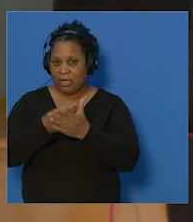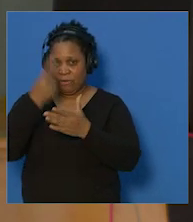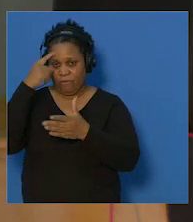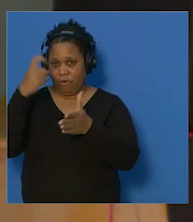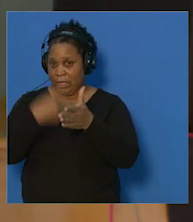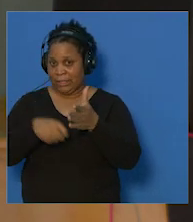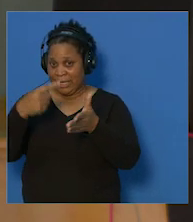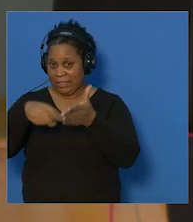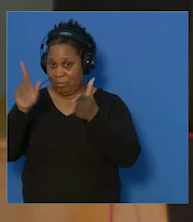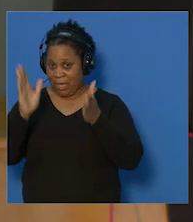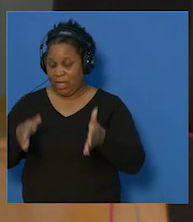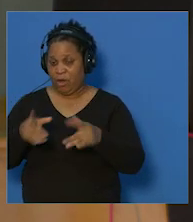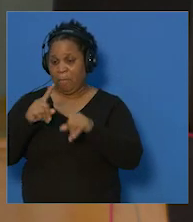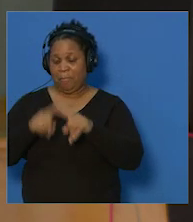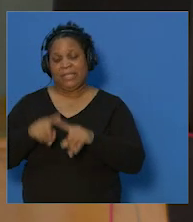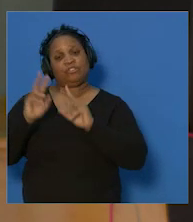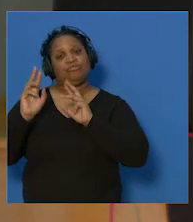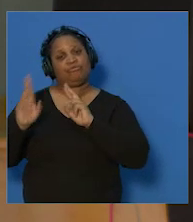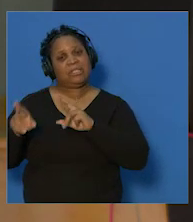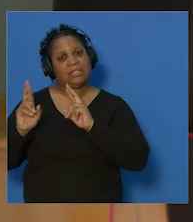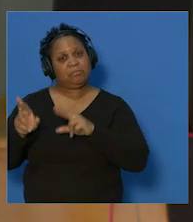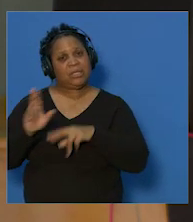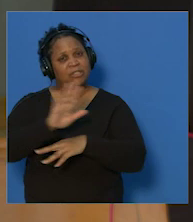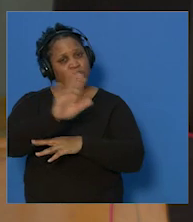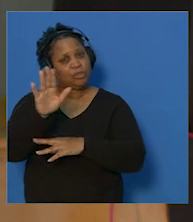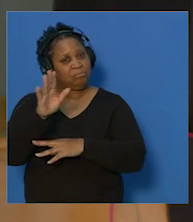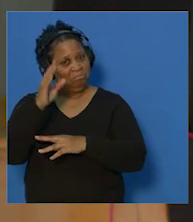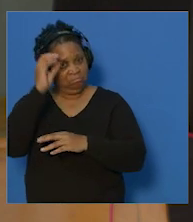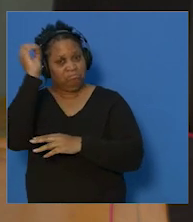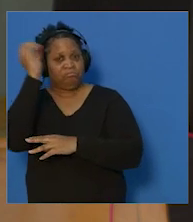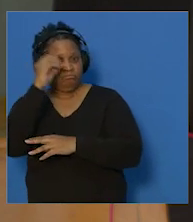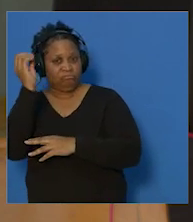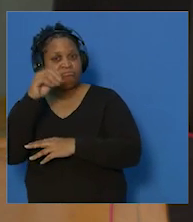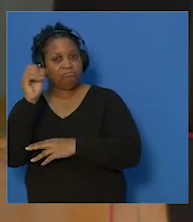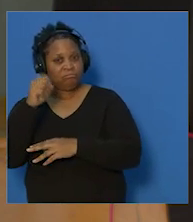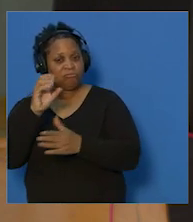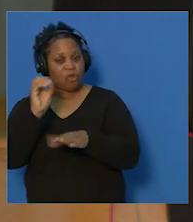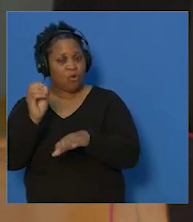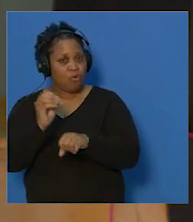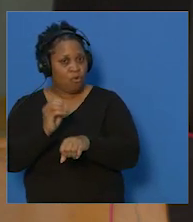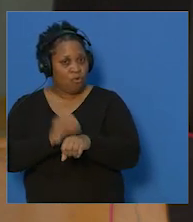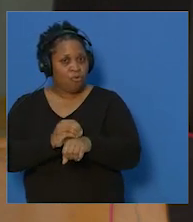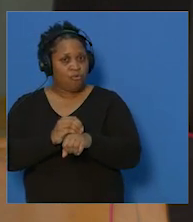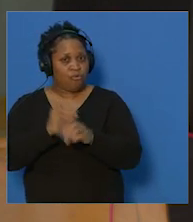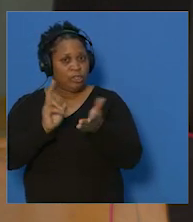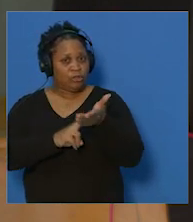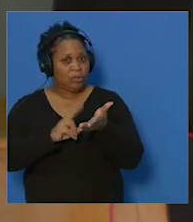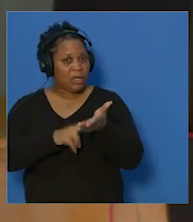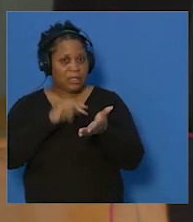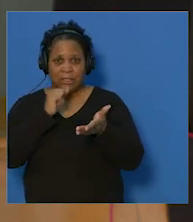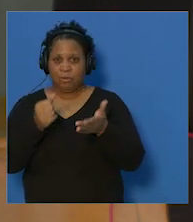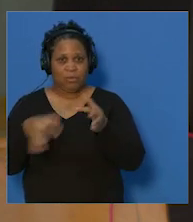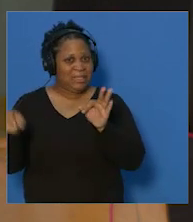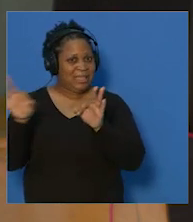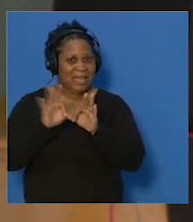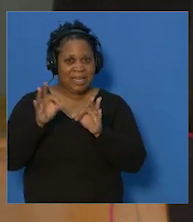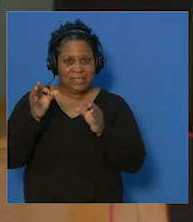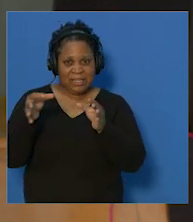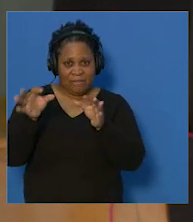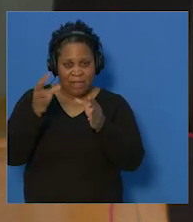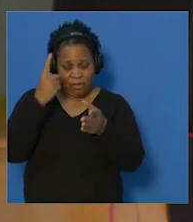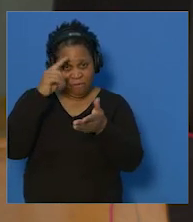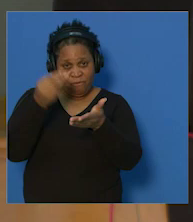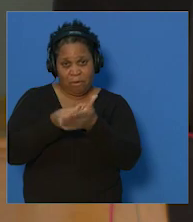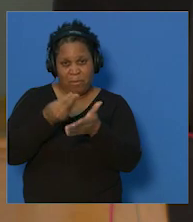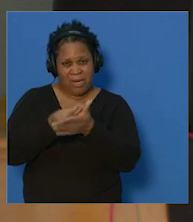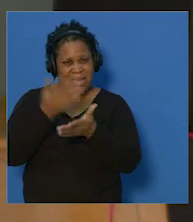this response, I'd like to ask, Minister, is it your view that the original contract did not provide excellent value for money? And if not, why